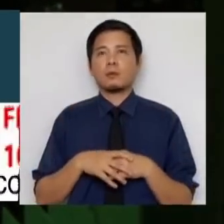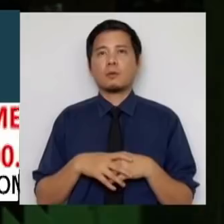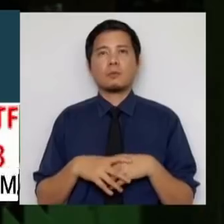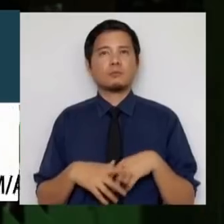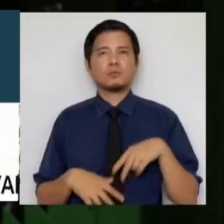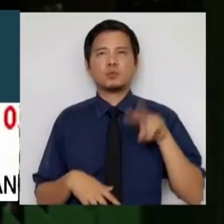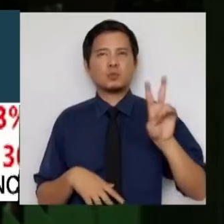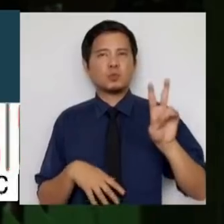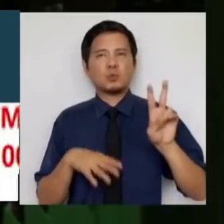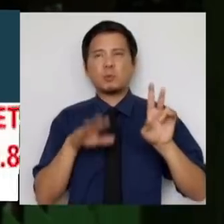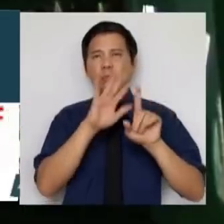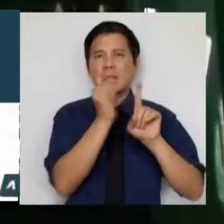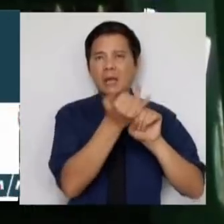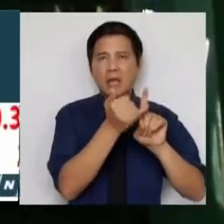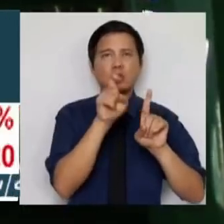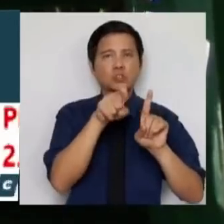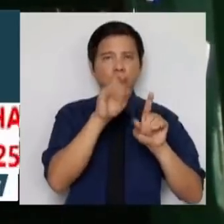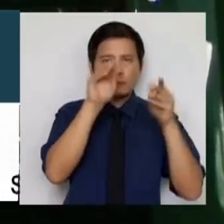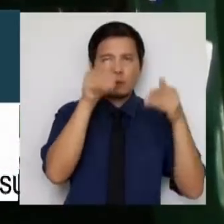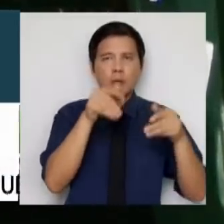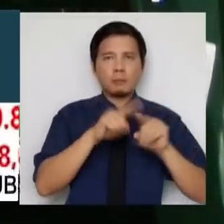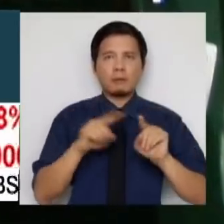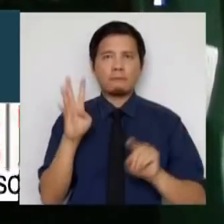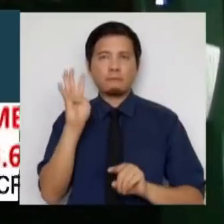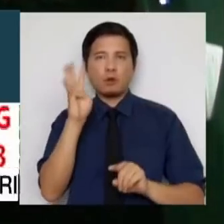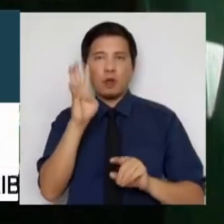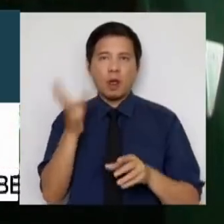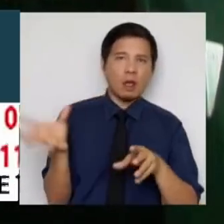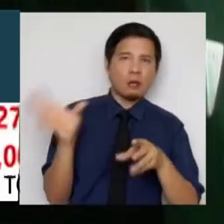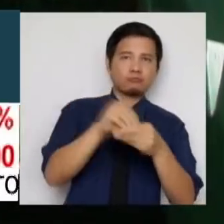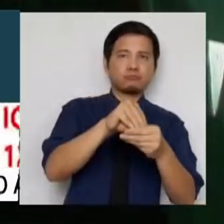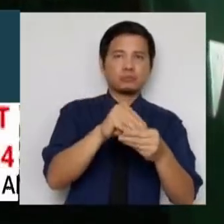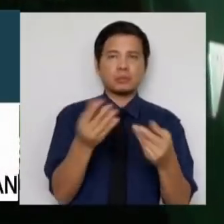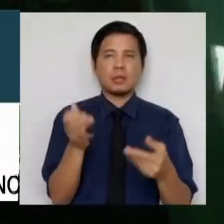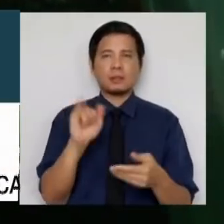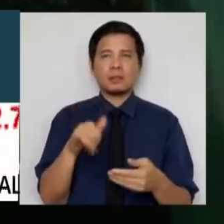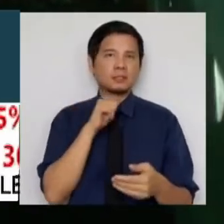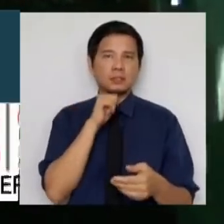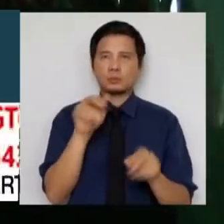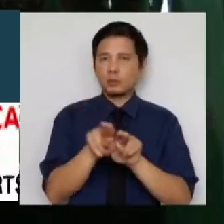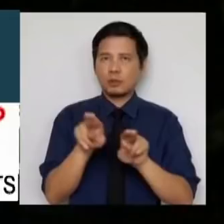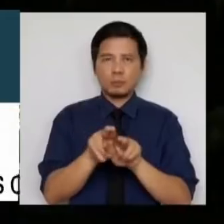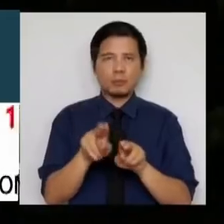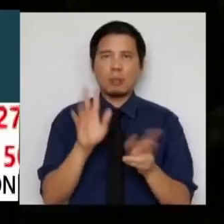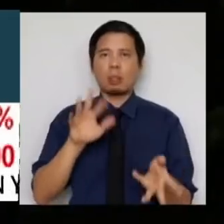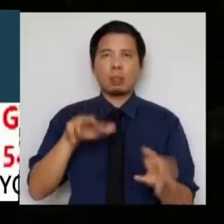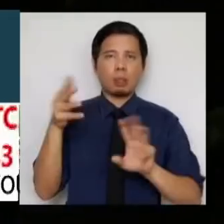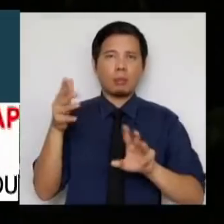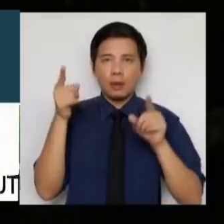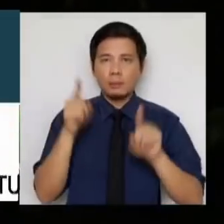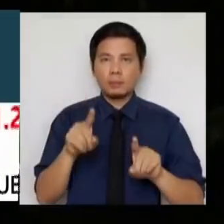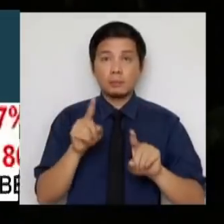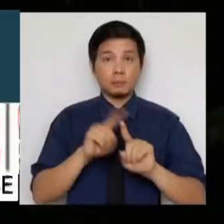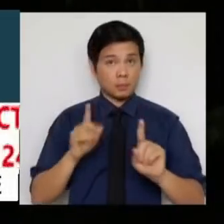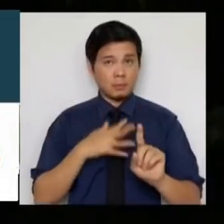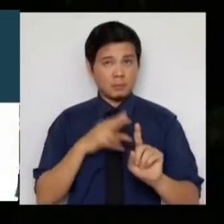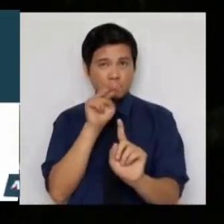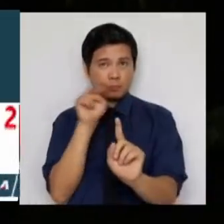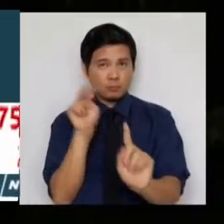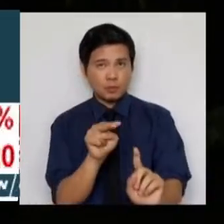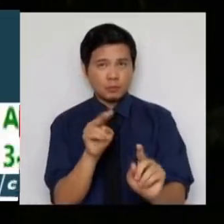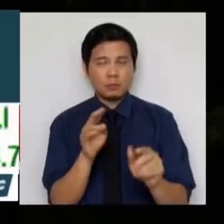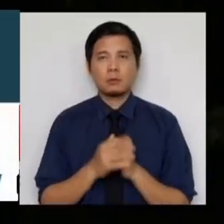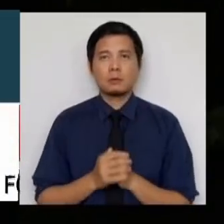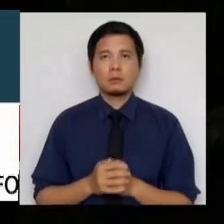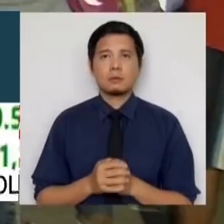handled yesterday. So it's not the norm. It was an aberration. But the way I see it is probably